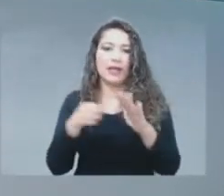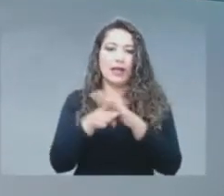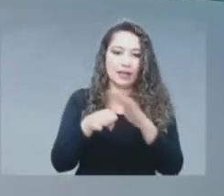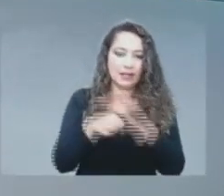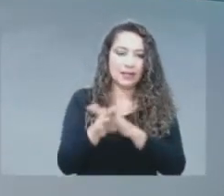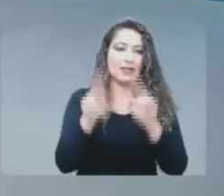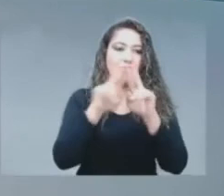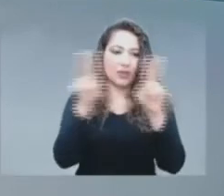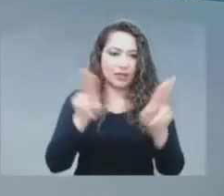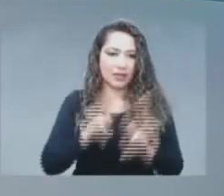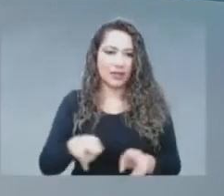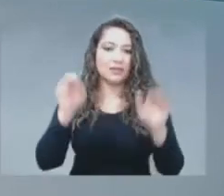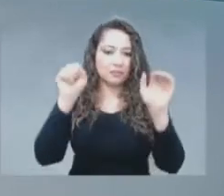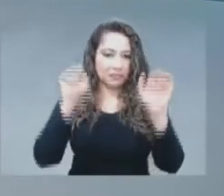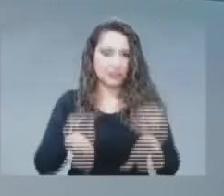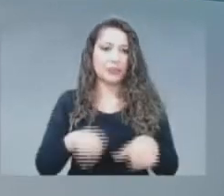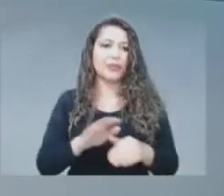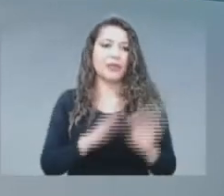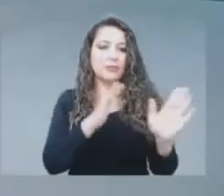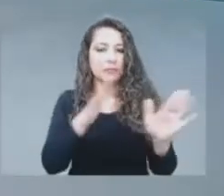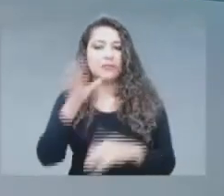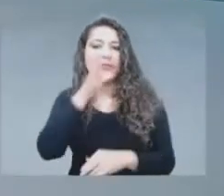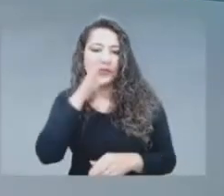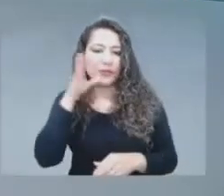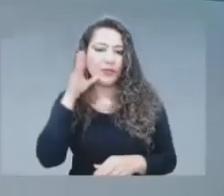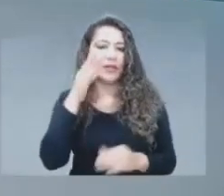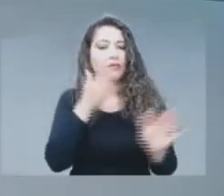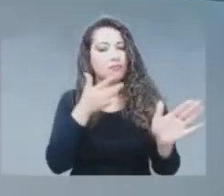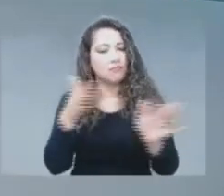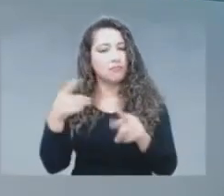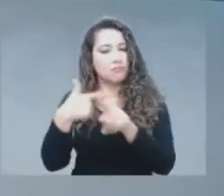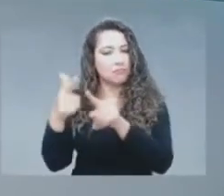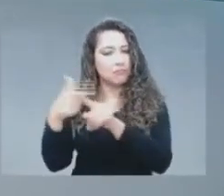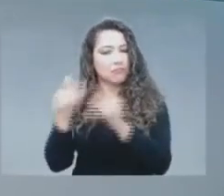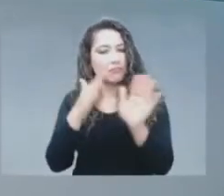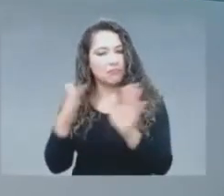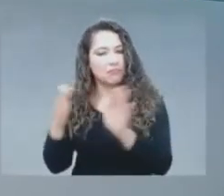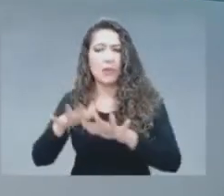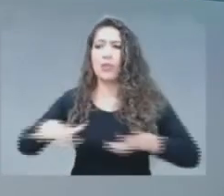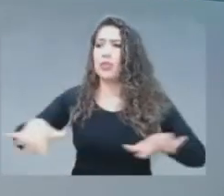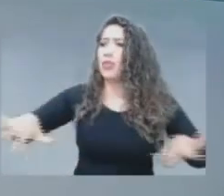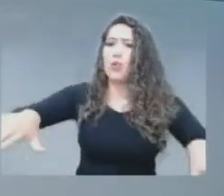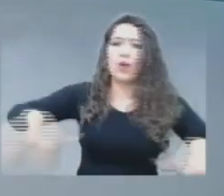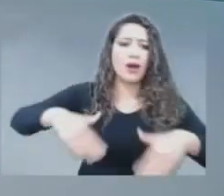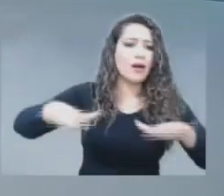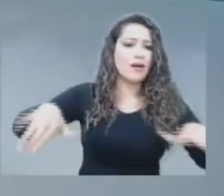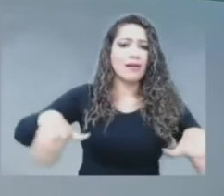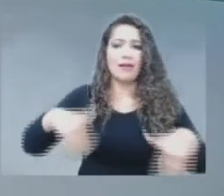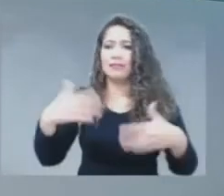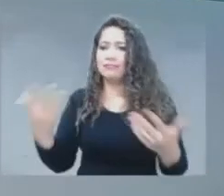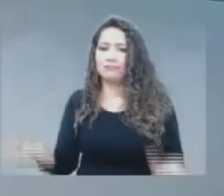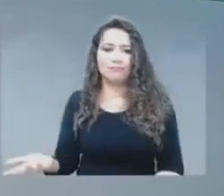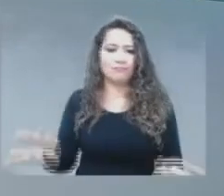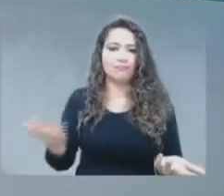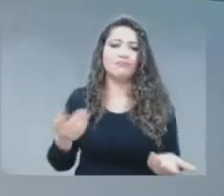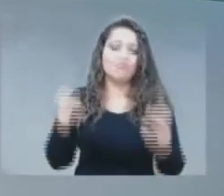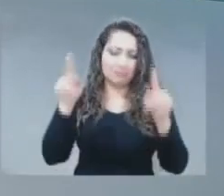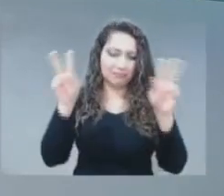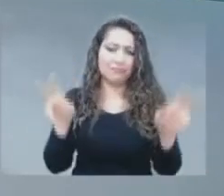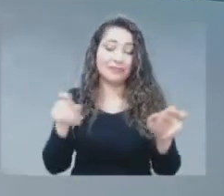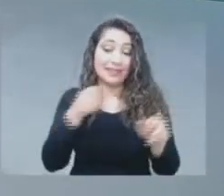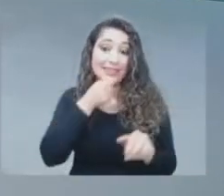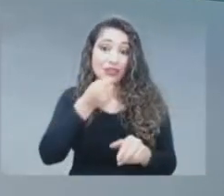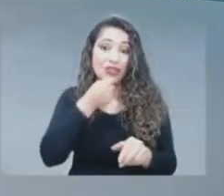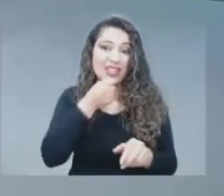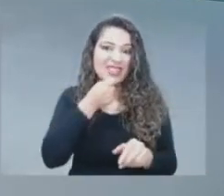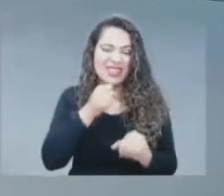connectivity to access internet in rural areas, in remote areas, where there is no type of other type of possibility. So what is